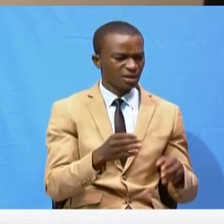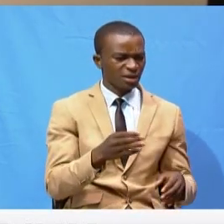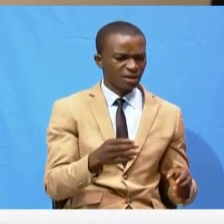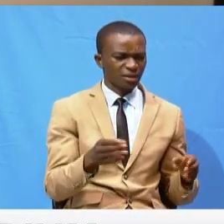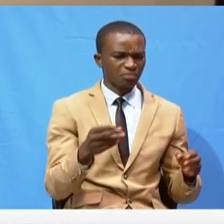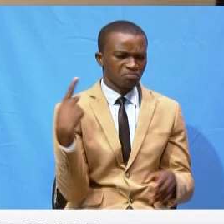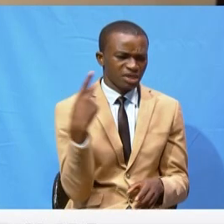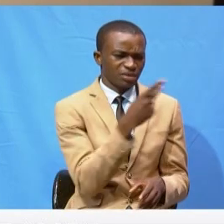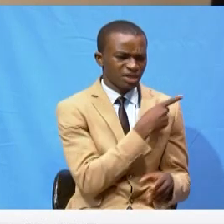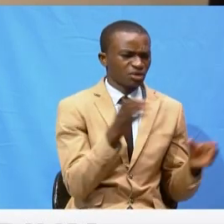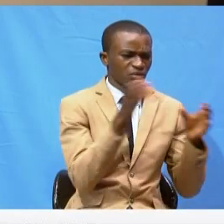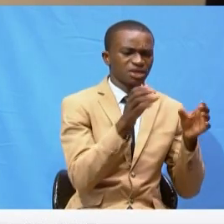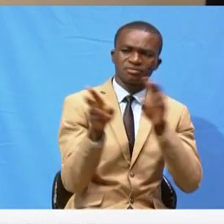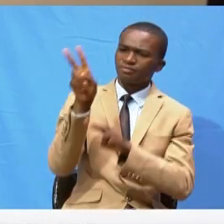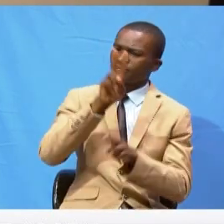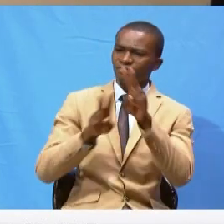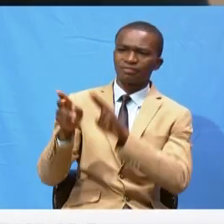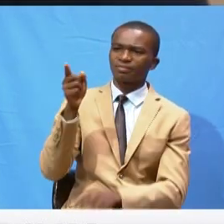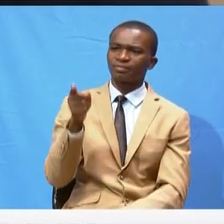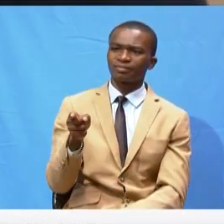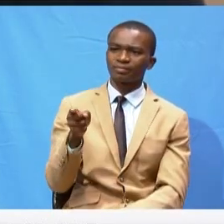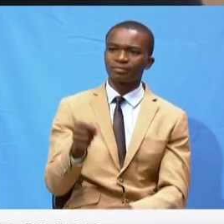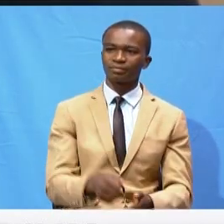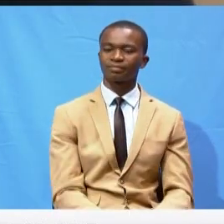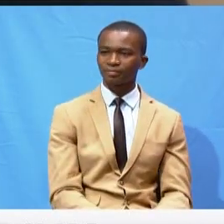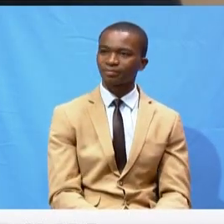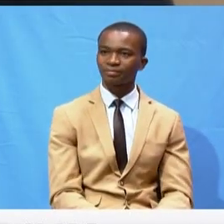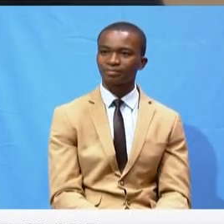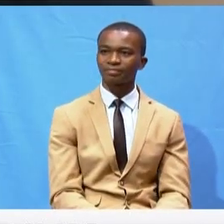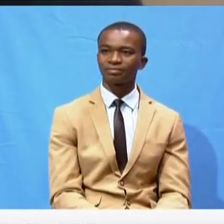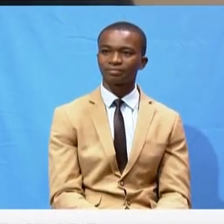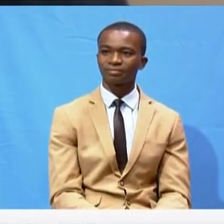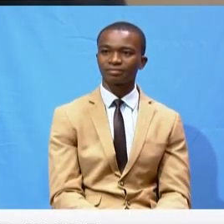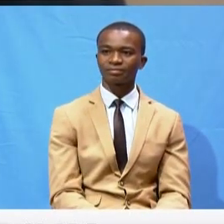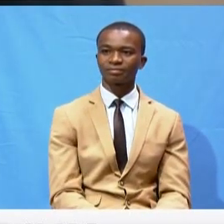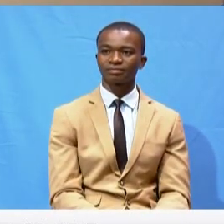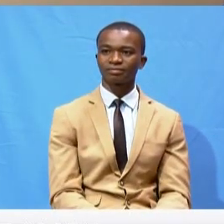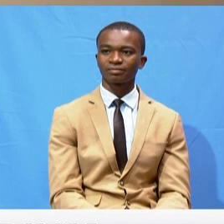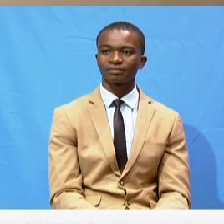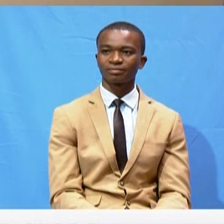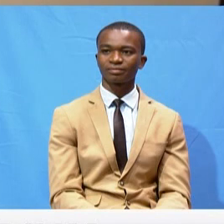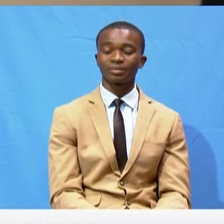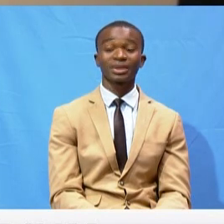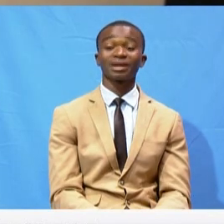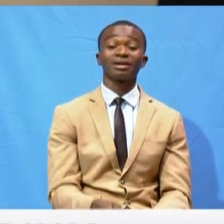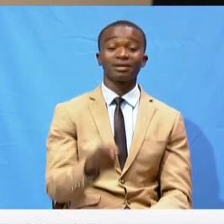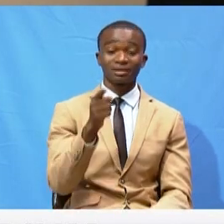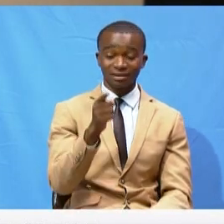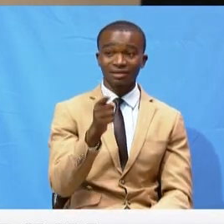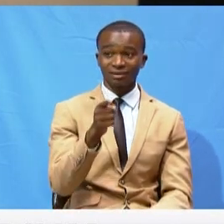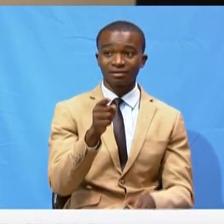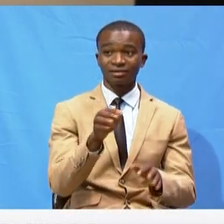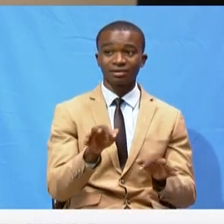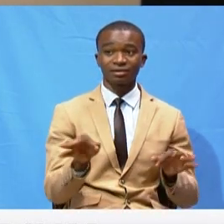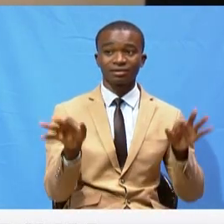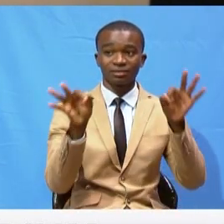important to you as parliamentarians to go and check for yourselves and make sure